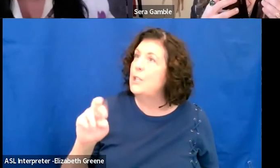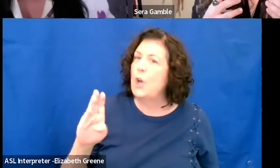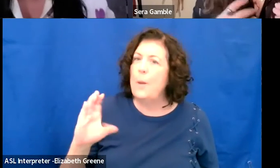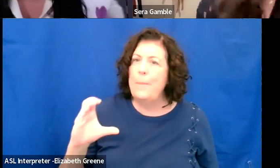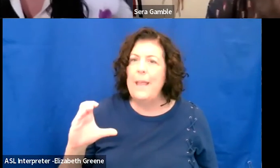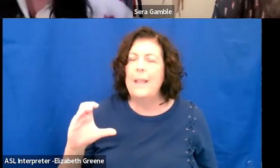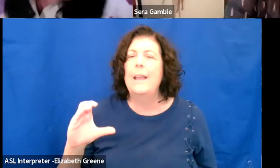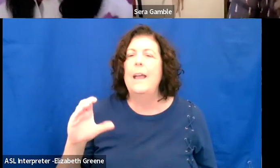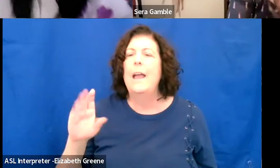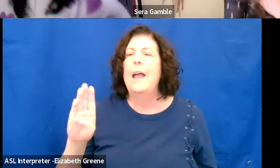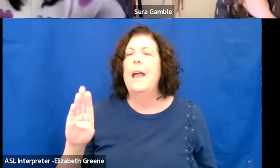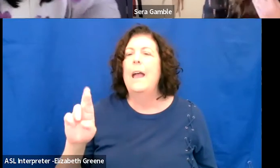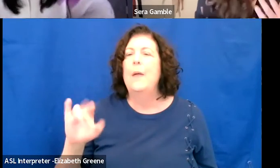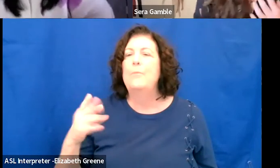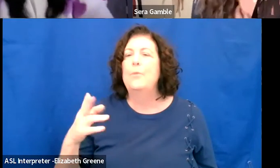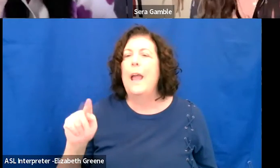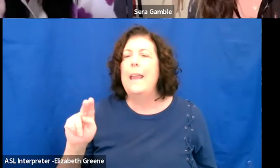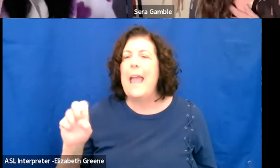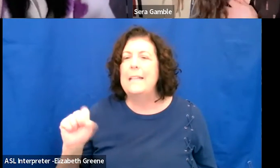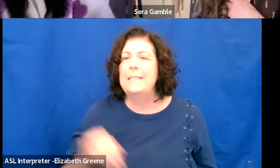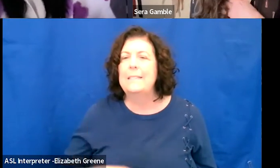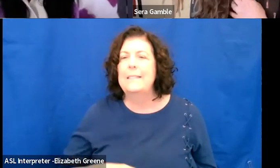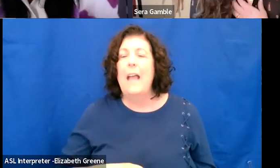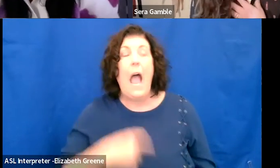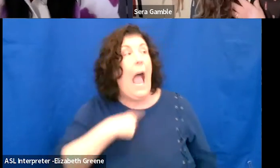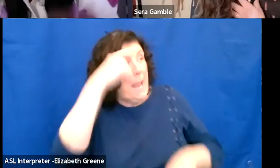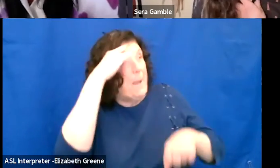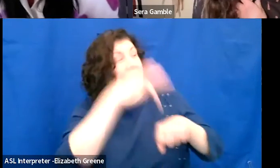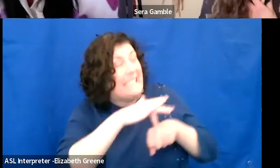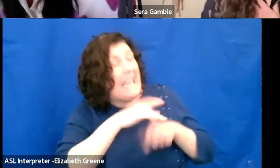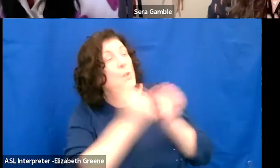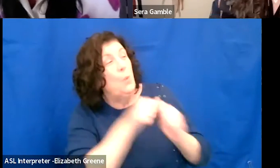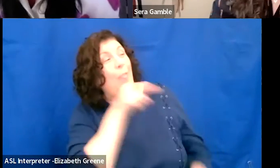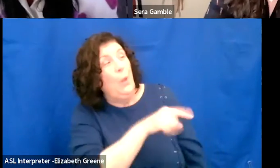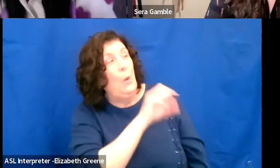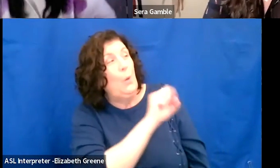you, Sarah. Thank you. It's mutual. I mean it in a non-creepy way.